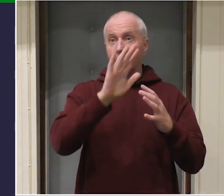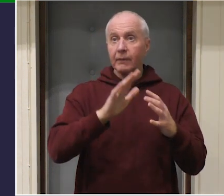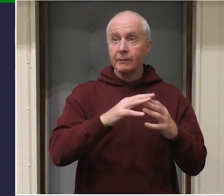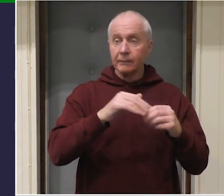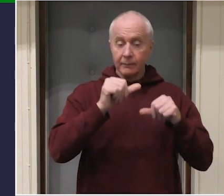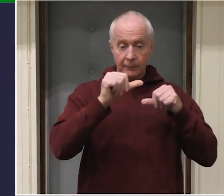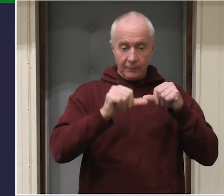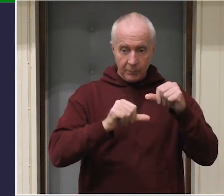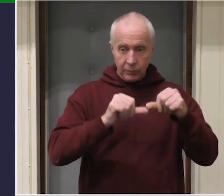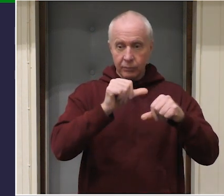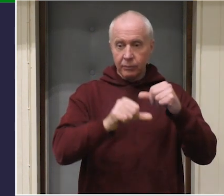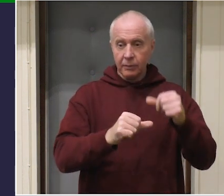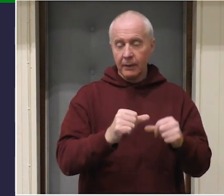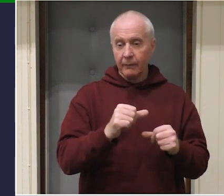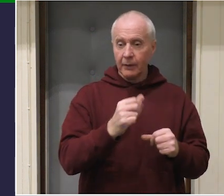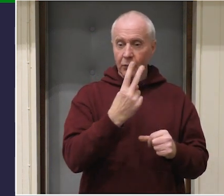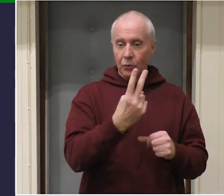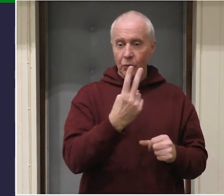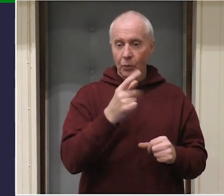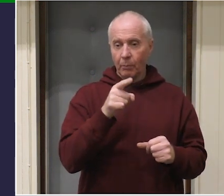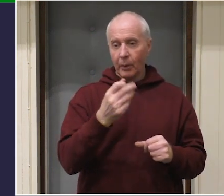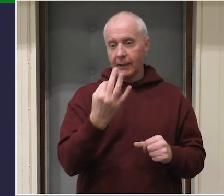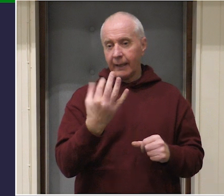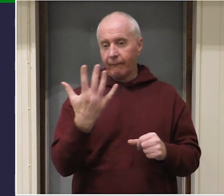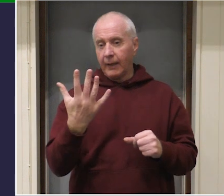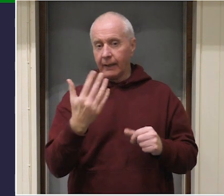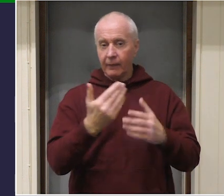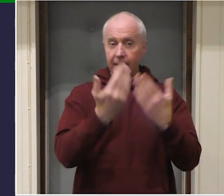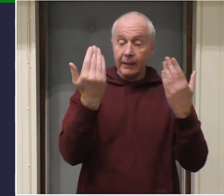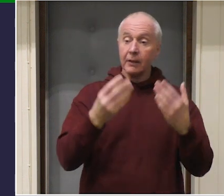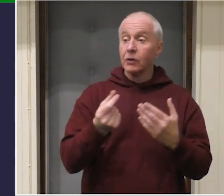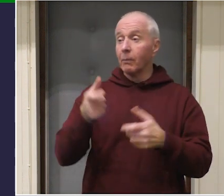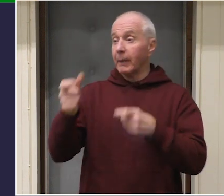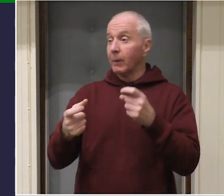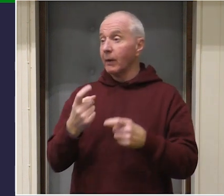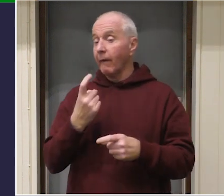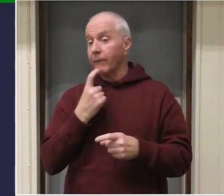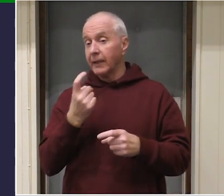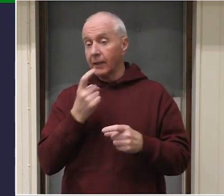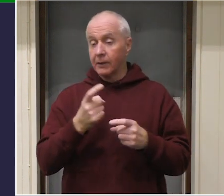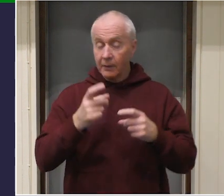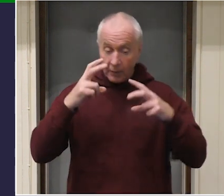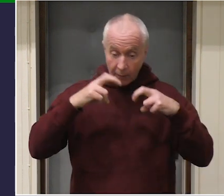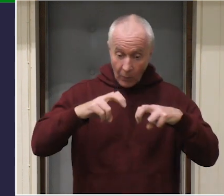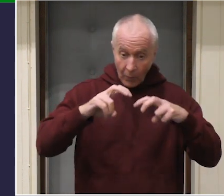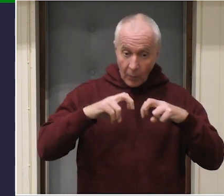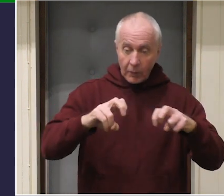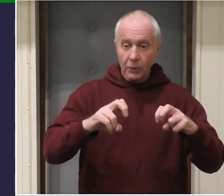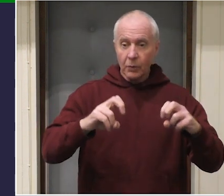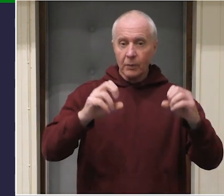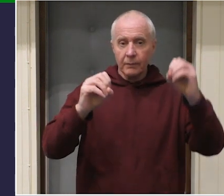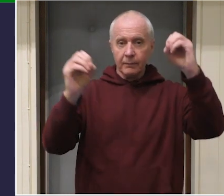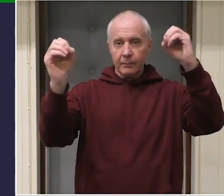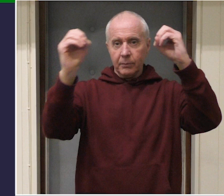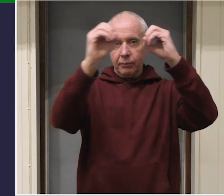every roughly 2.85 days. And some people in Finland have tracked that down to the eclipses of the